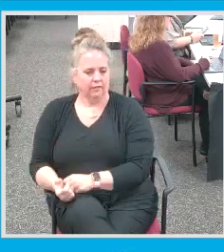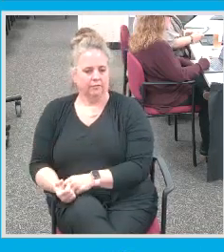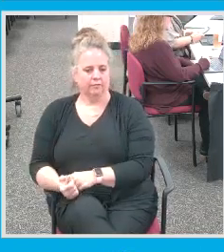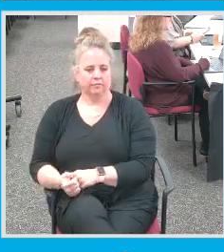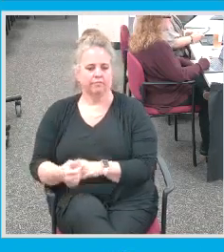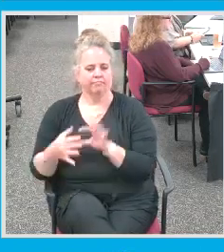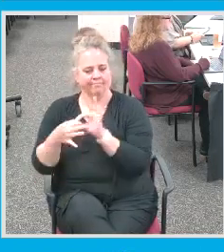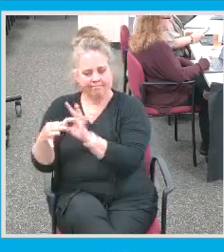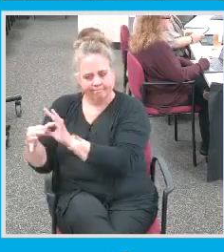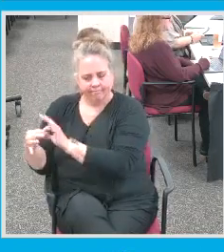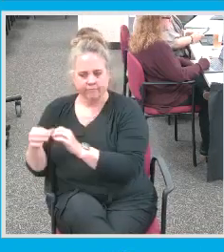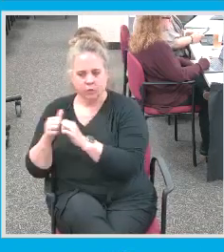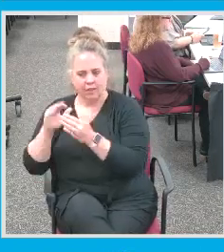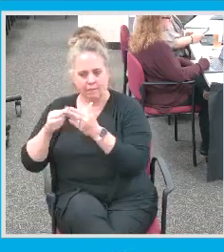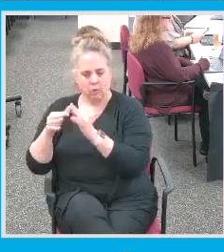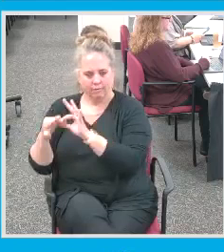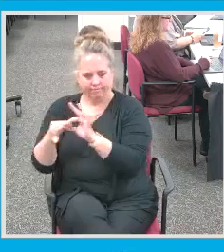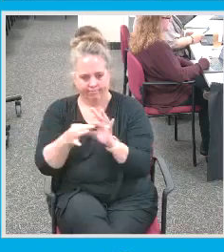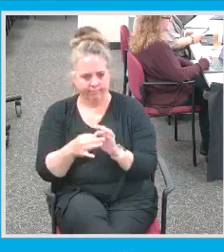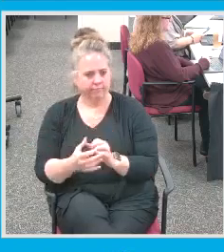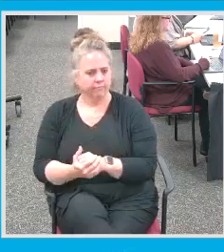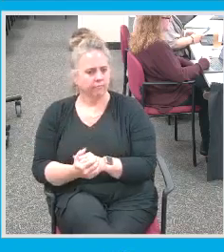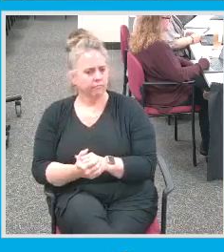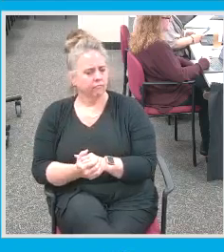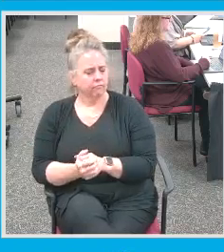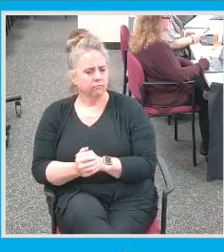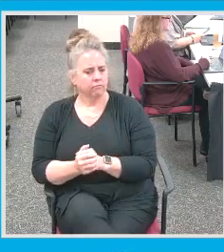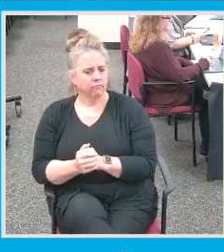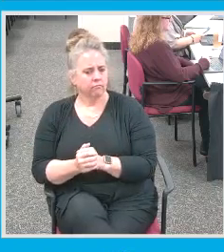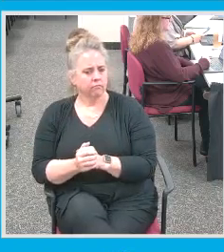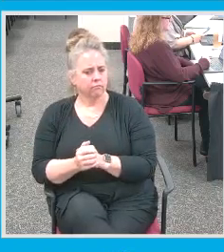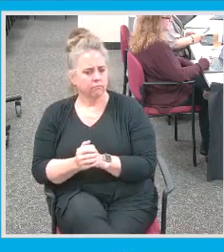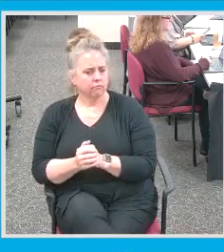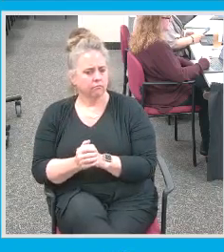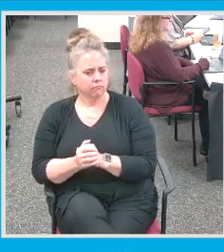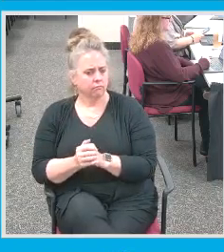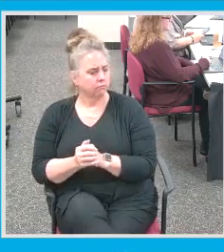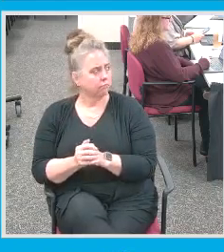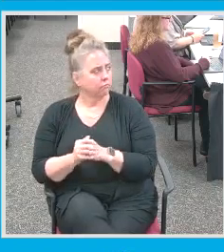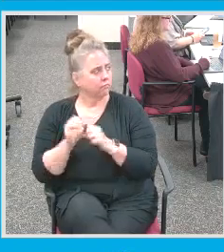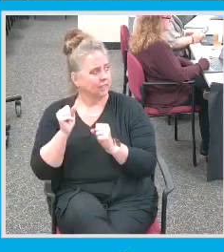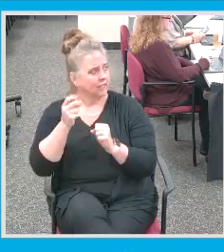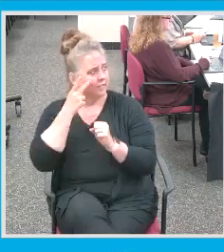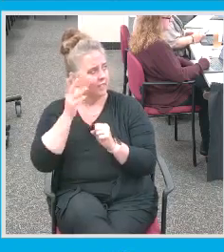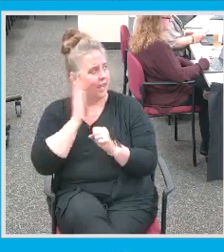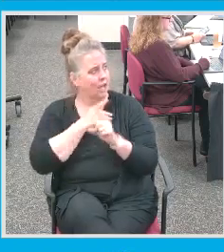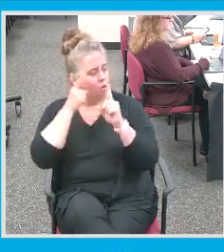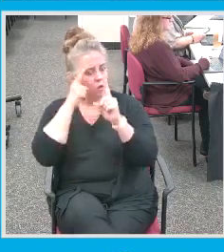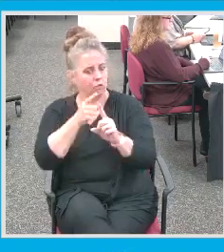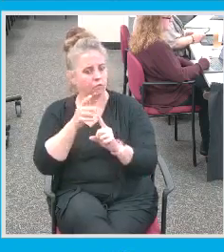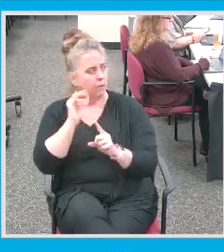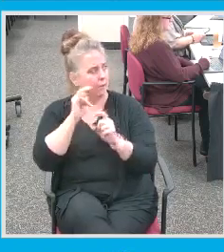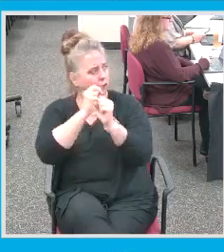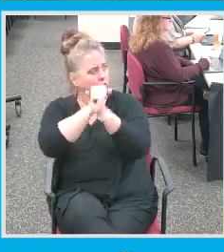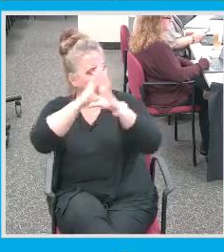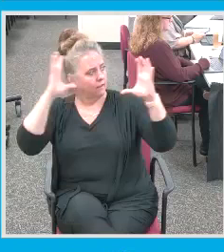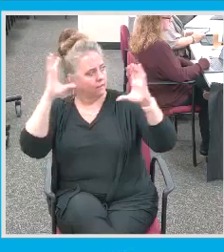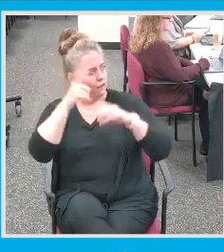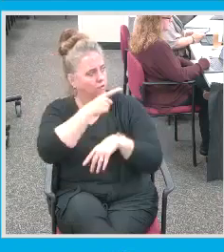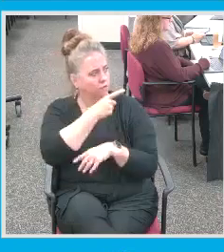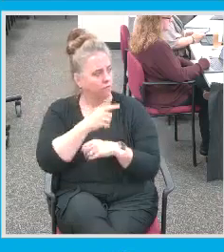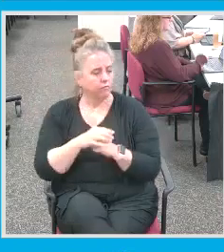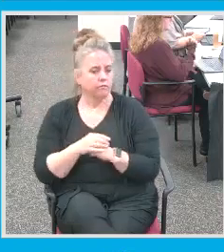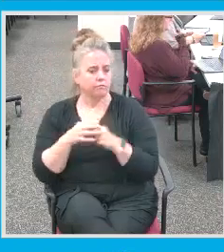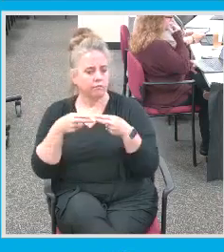which they reside, which, as you can see, directly correlates to our shared mission and vision, specifically our vision, which is to have a safe, inclusive,